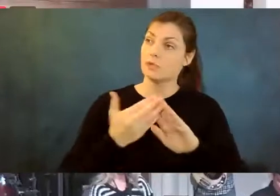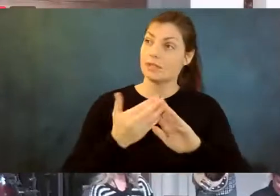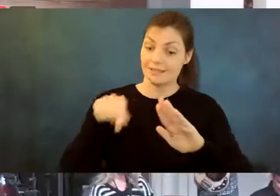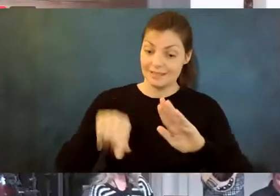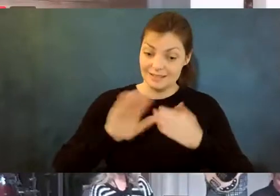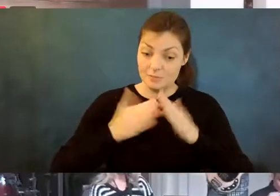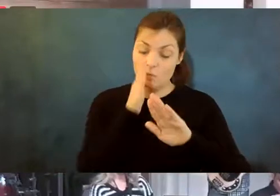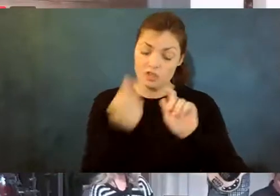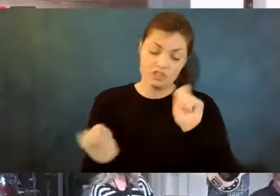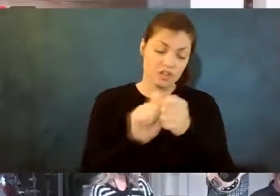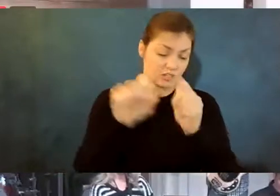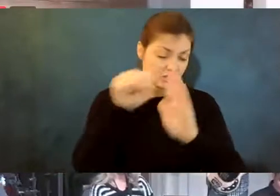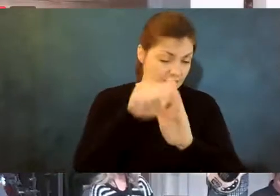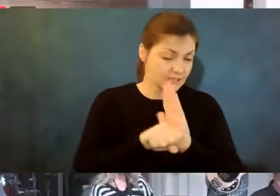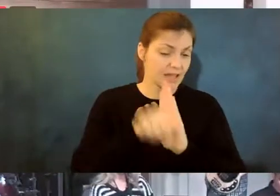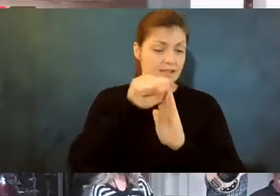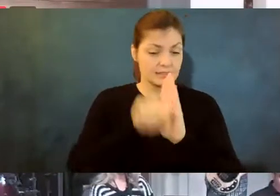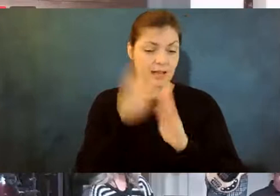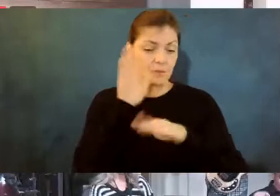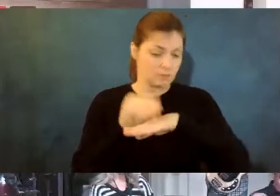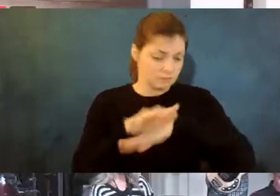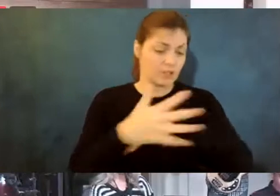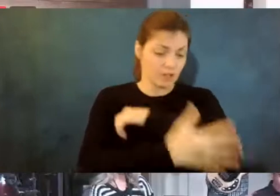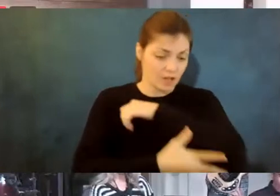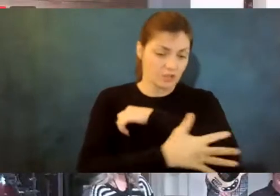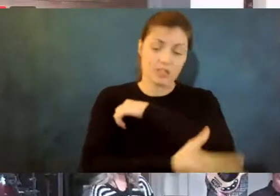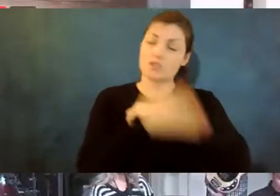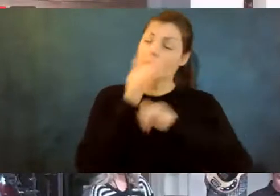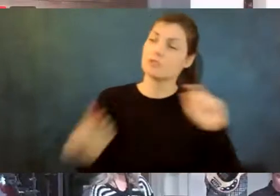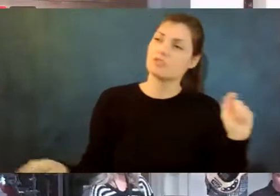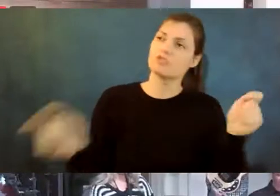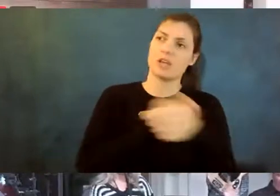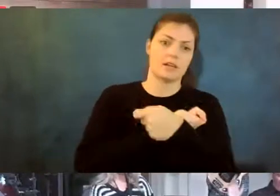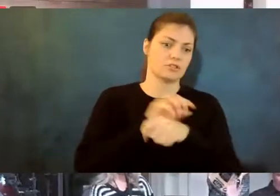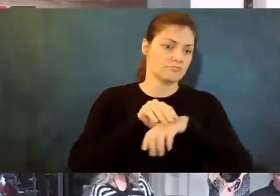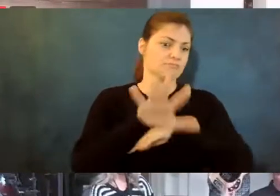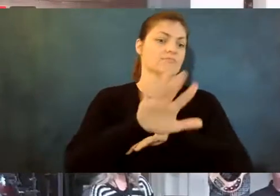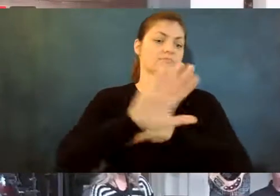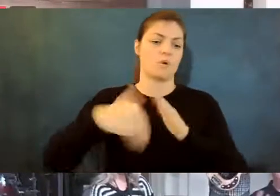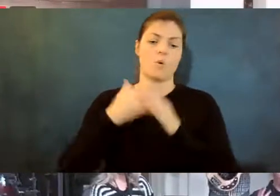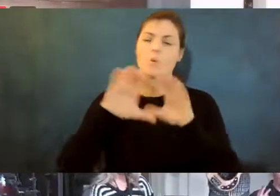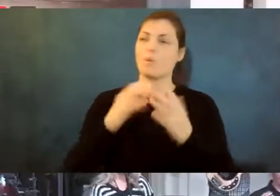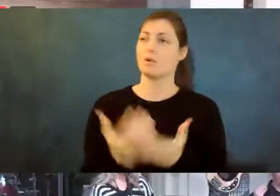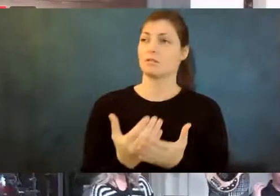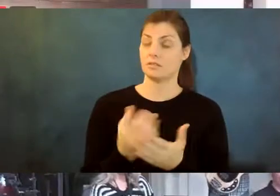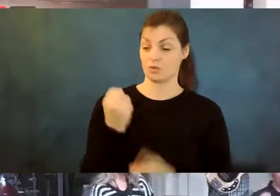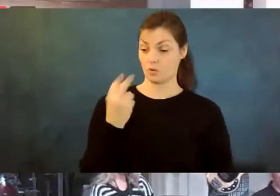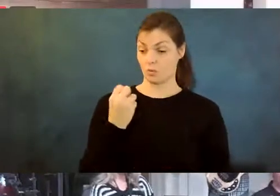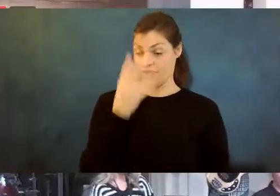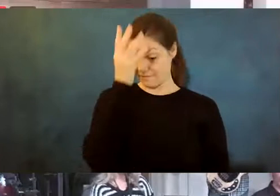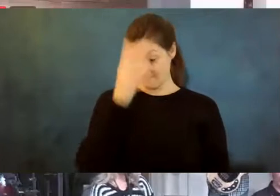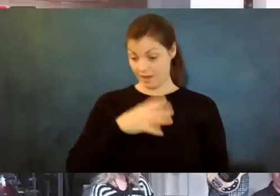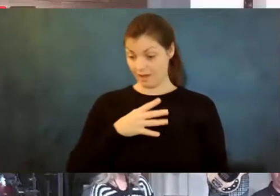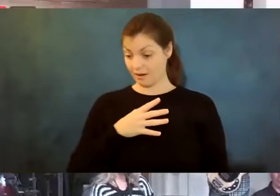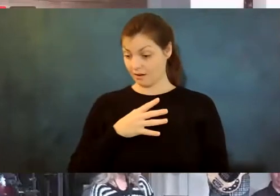this state. And this state will change this country. And this country will change the world. Lord, it's not far-fetched. 12 men turned the